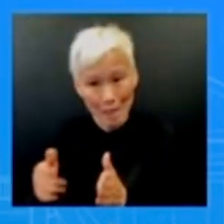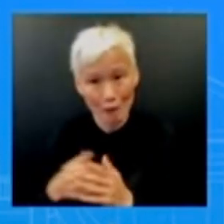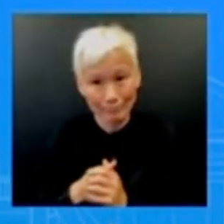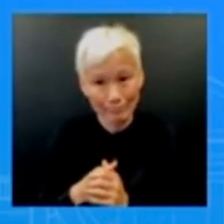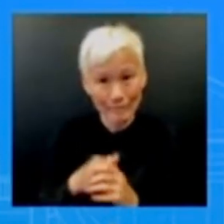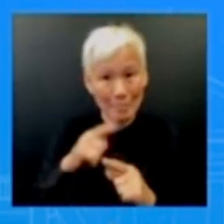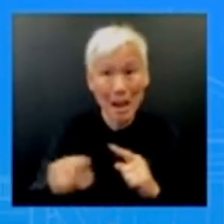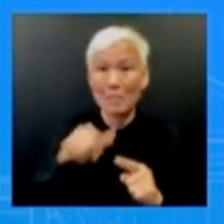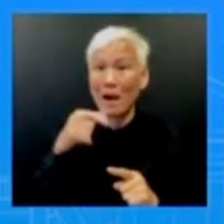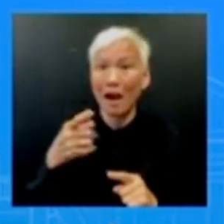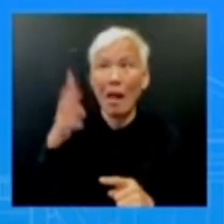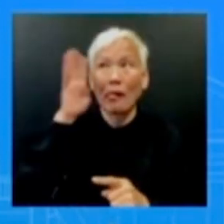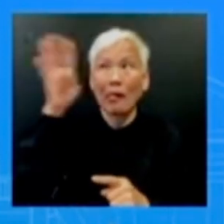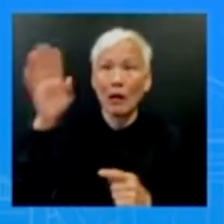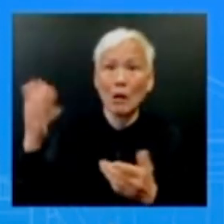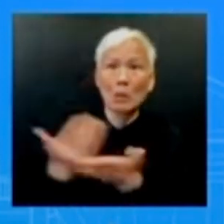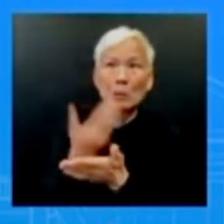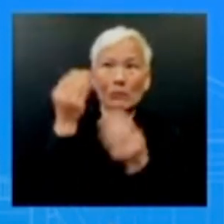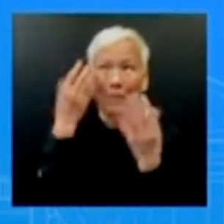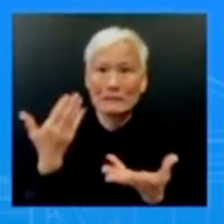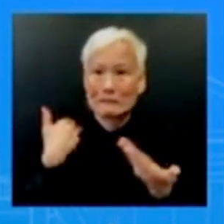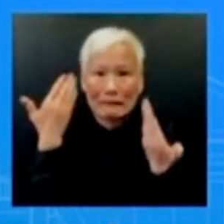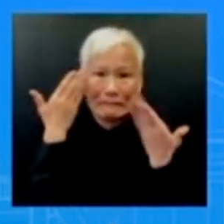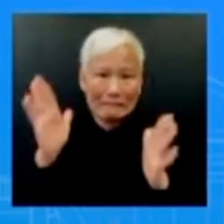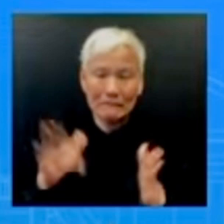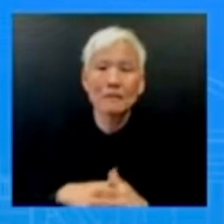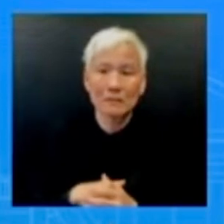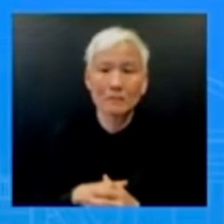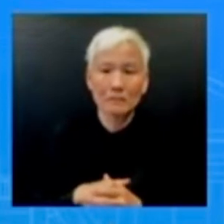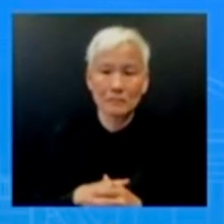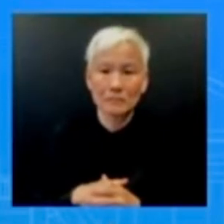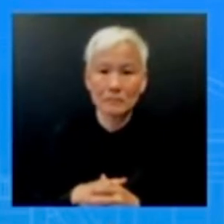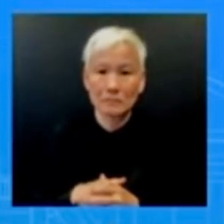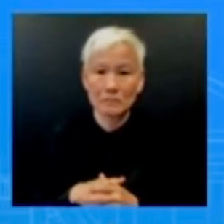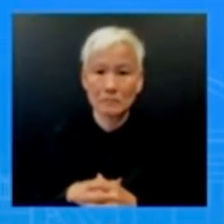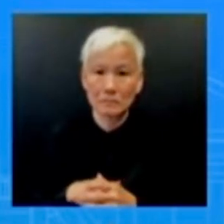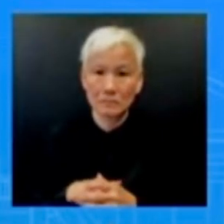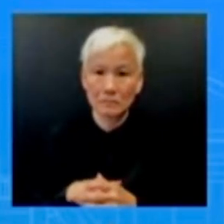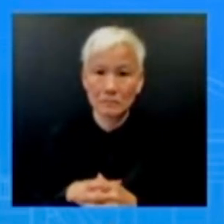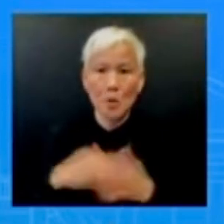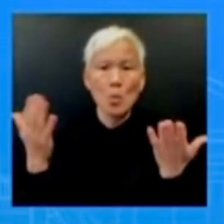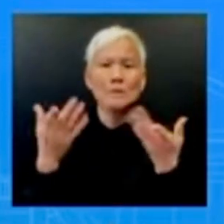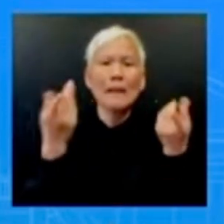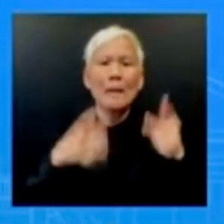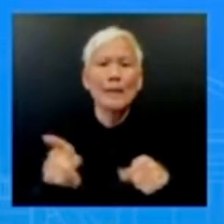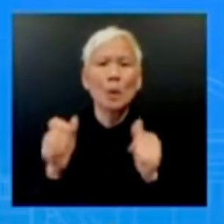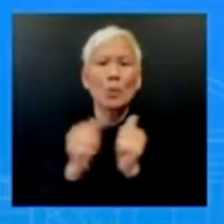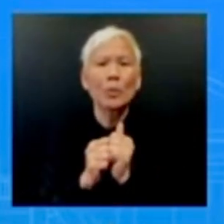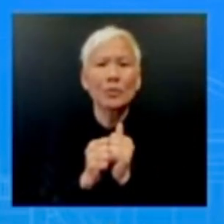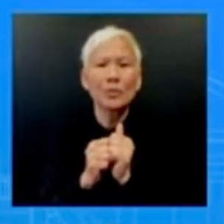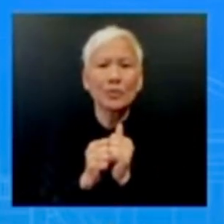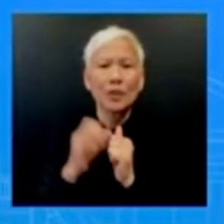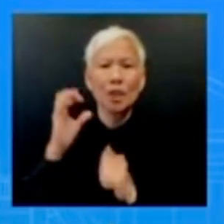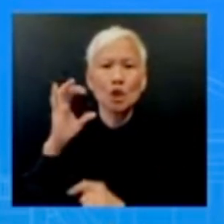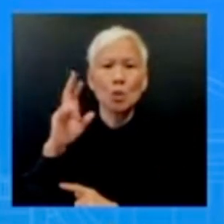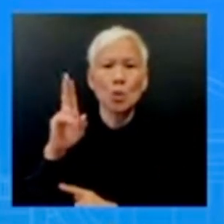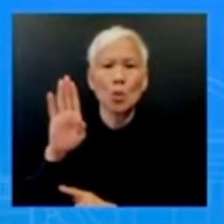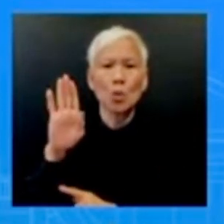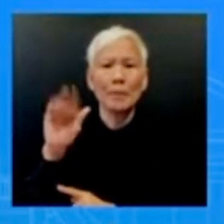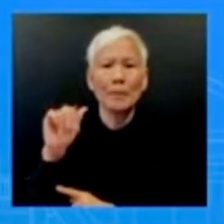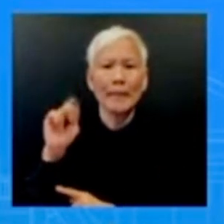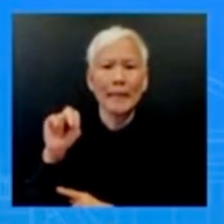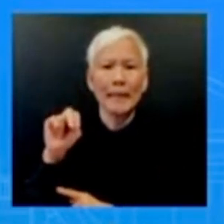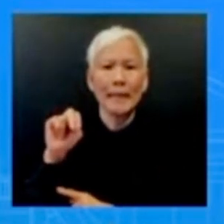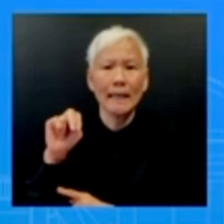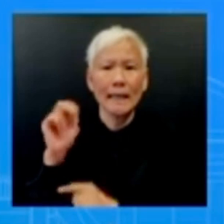hypotheticals. Go ahead. What's happening with the Cuban baseball defector, and are there any concerns